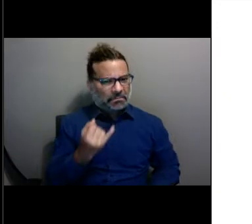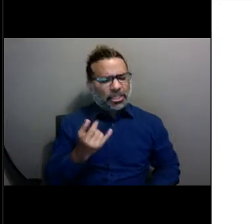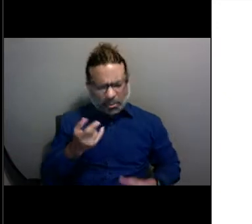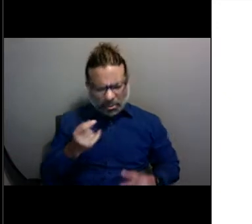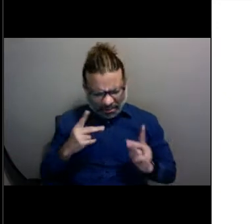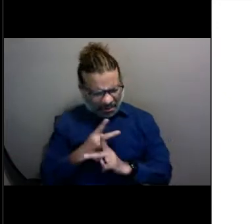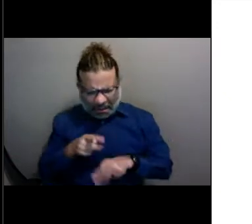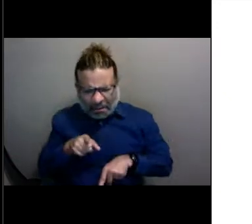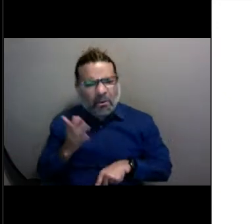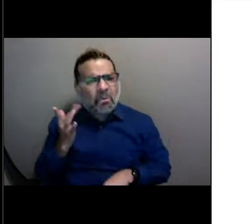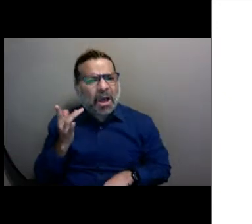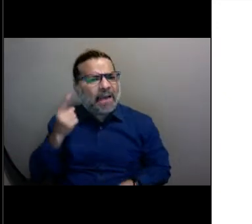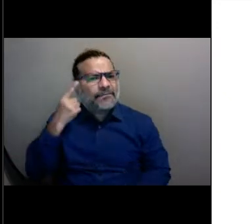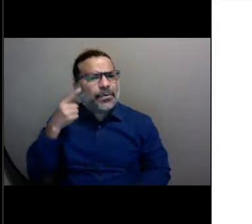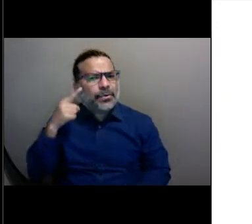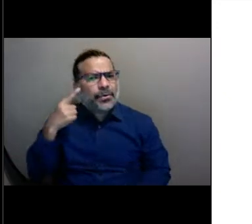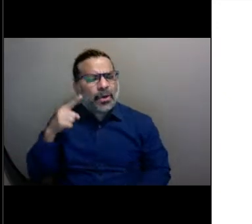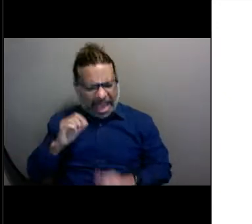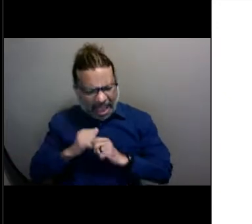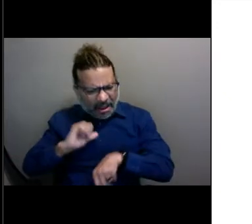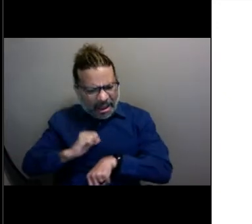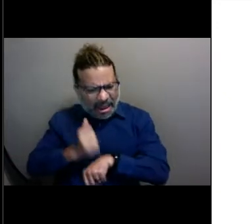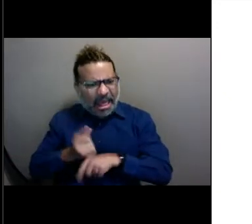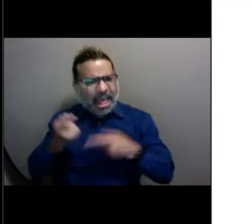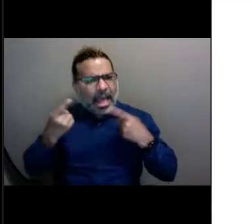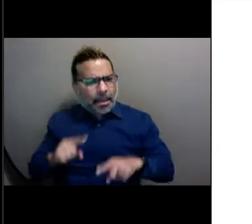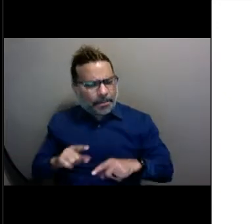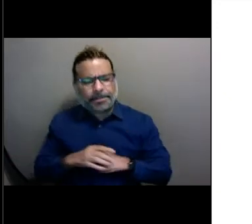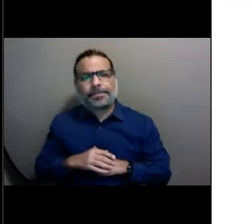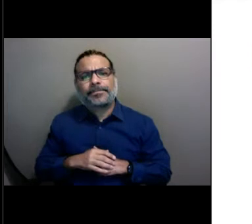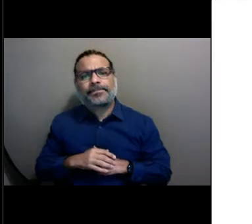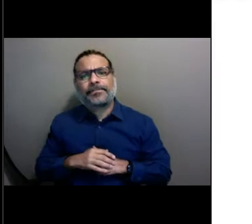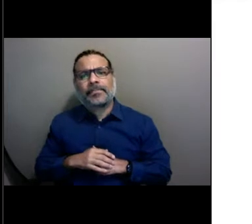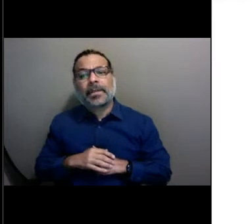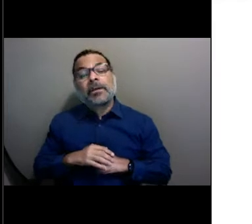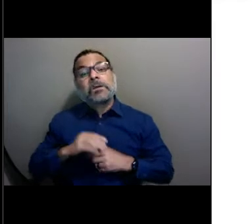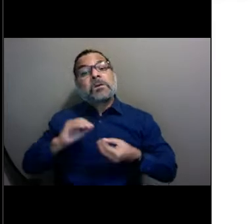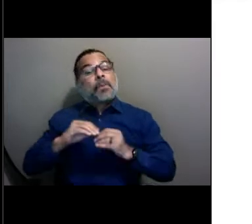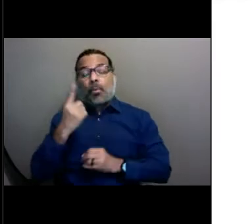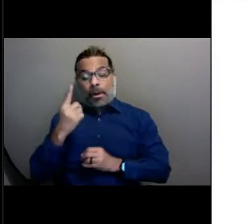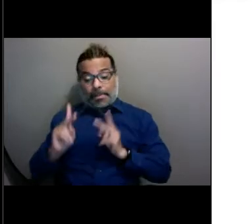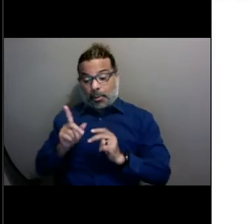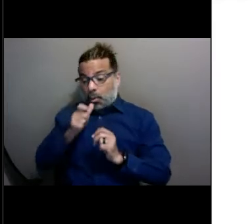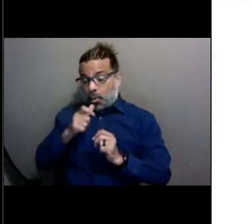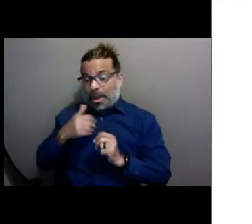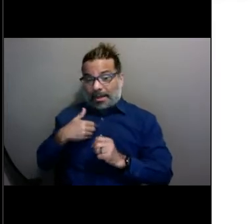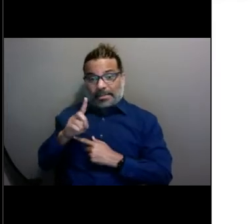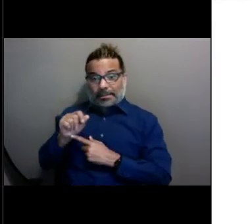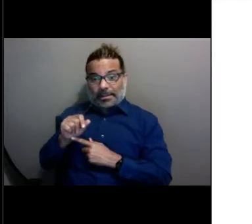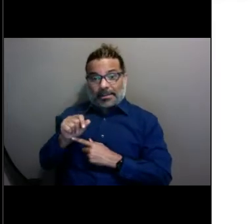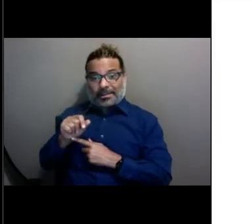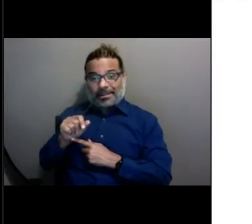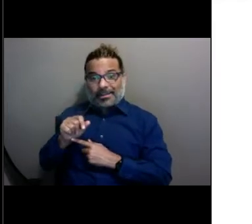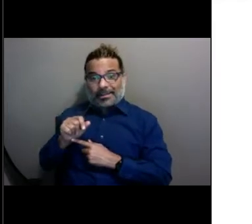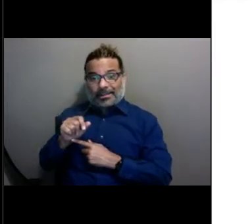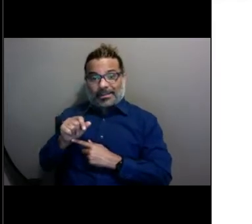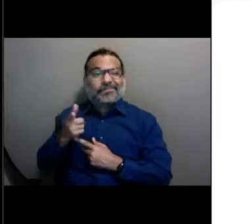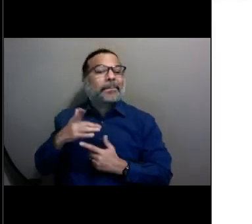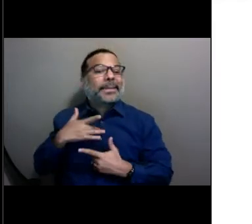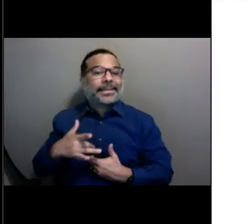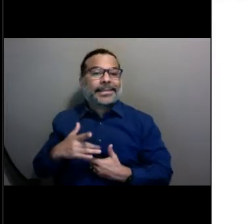mechanisms behind this and why do we see this pay gap? For one, people with disabilities tend to have significantly lower